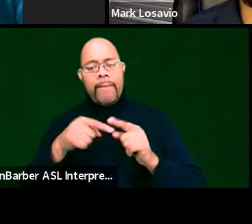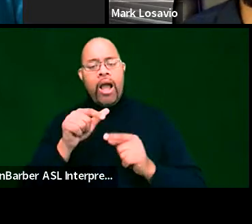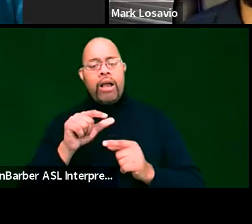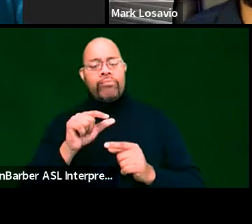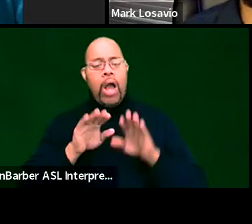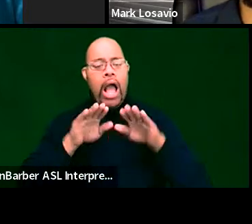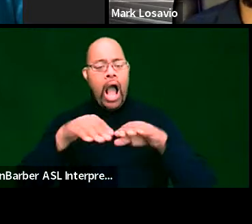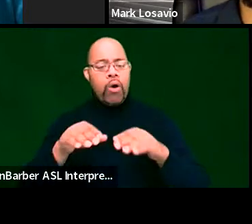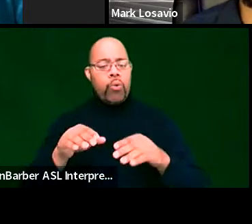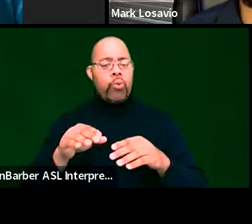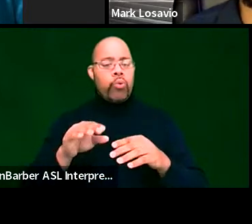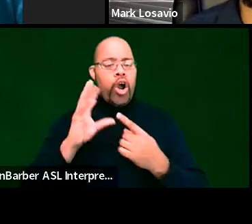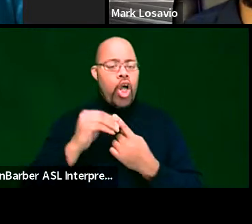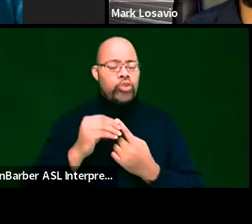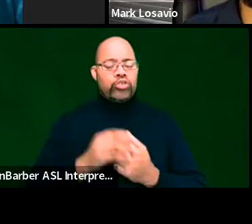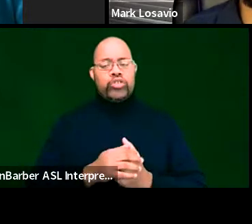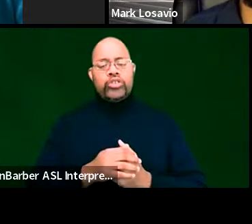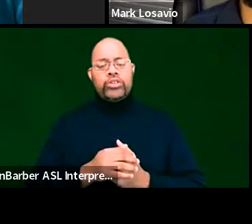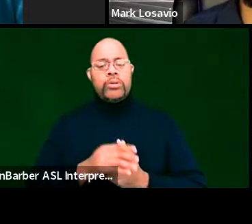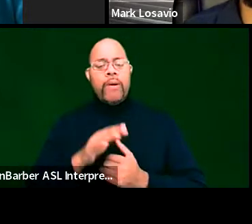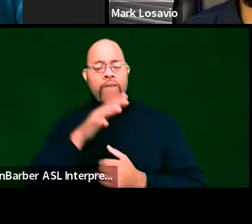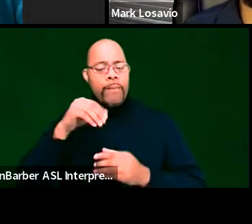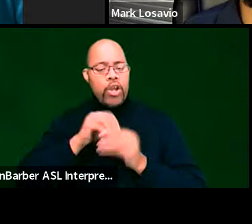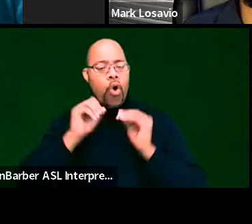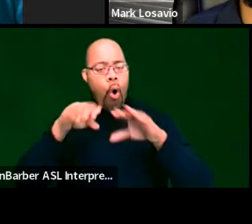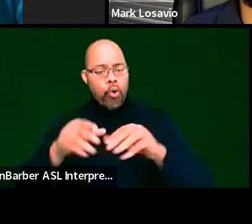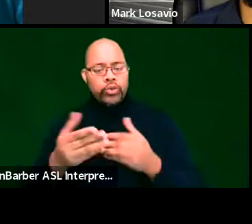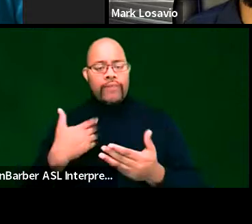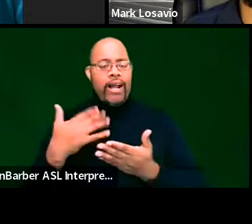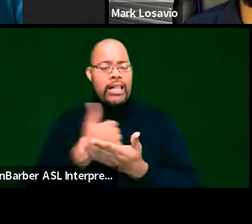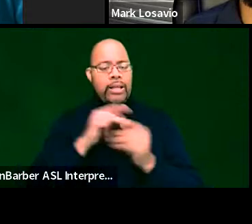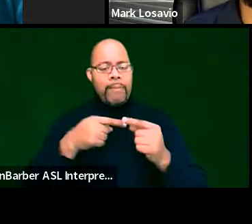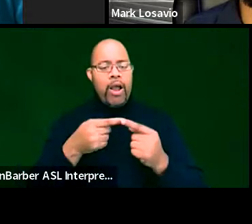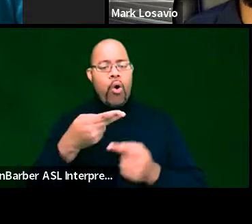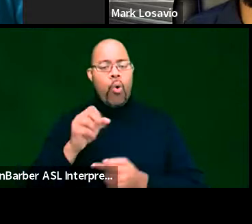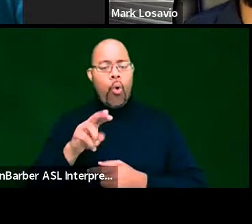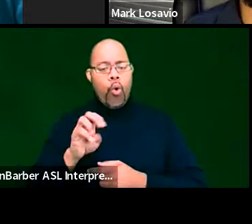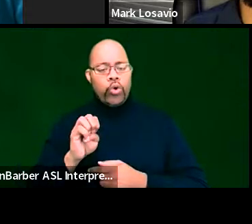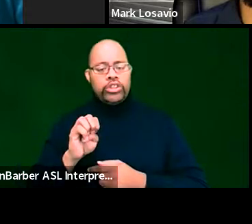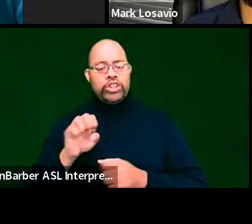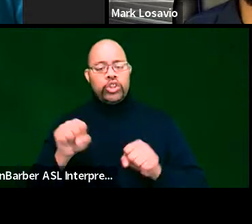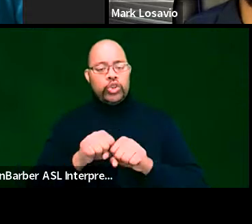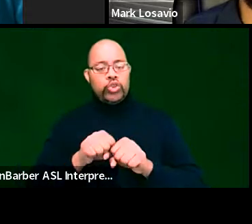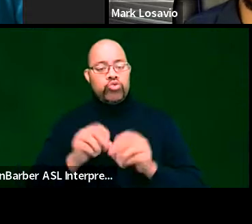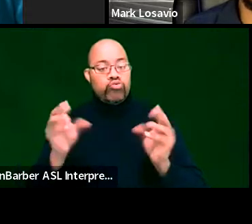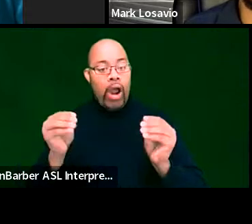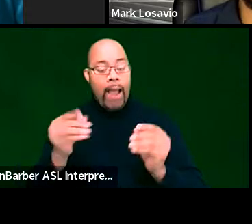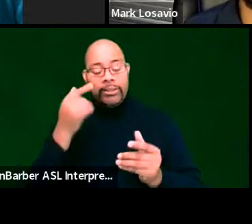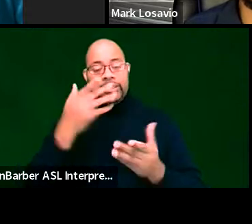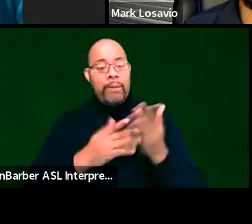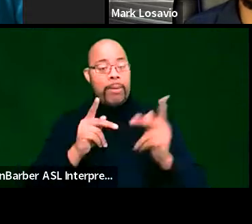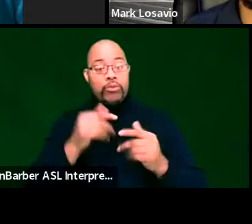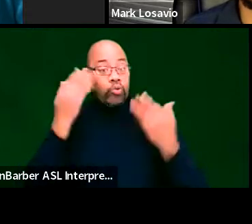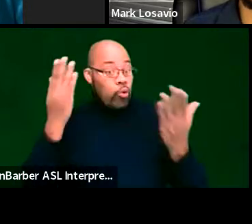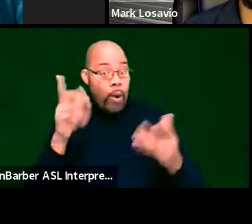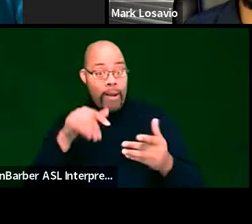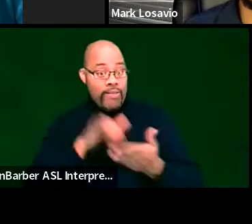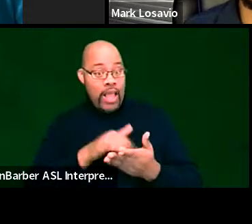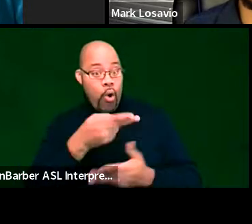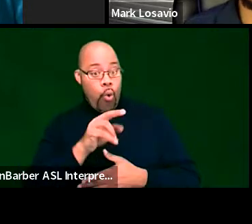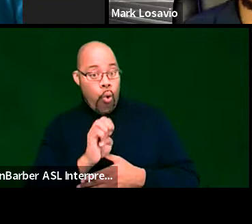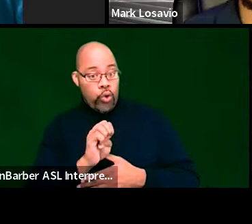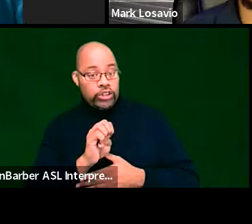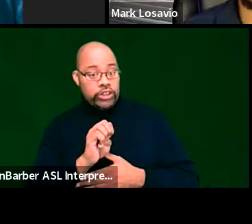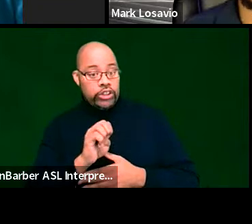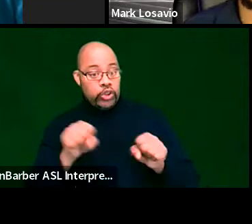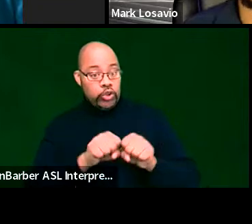aquaculture, that are about farming in the ocean. We have collections that are about horseshoe crabs, for example, because some people don't know about horseshoe crabs,